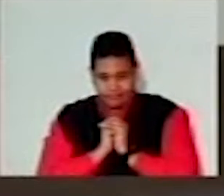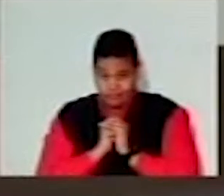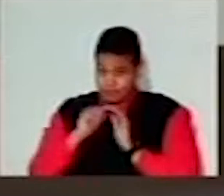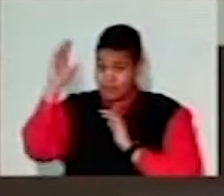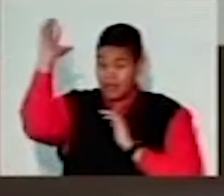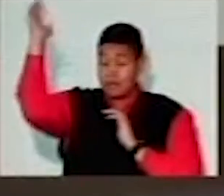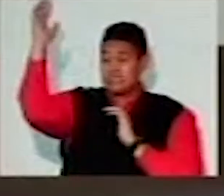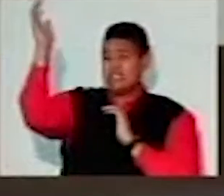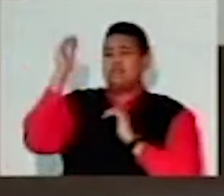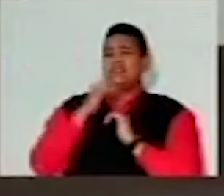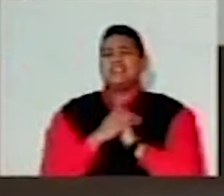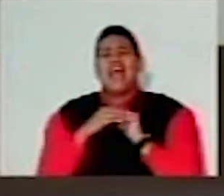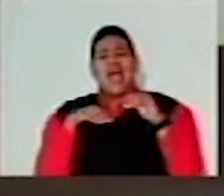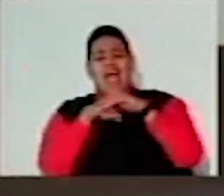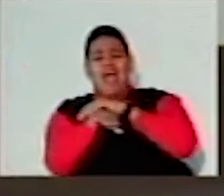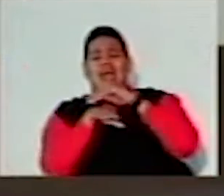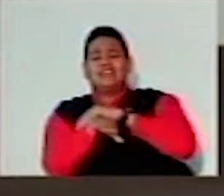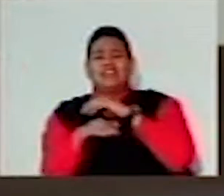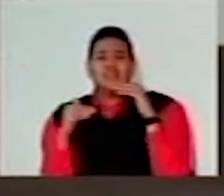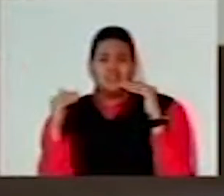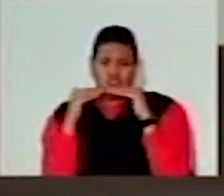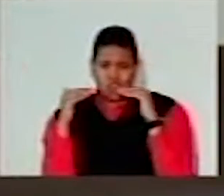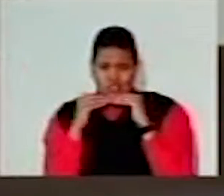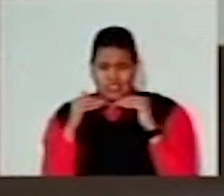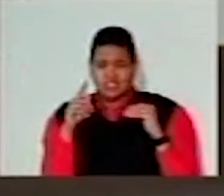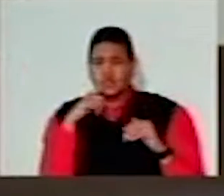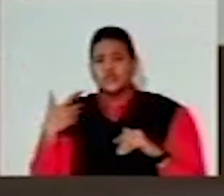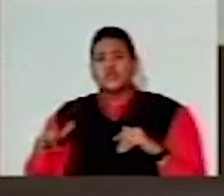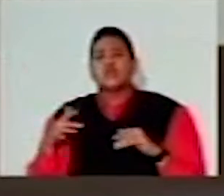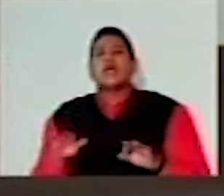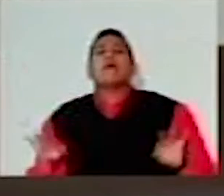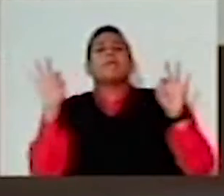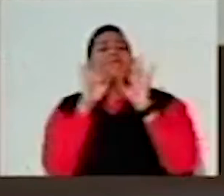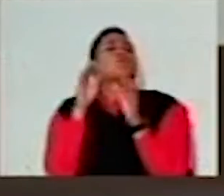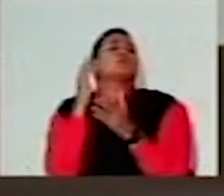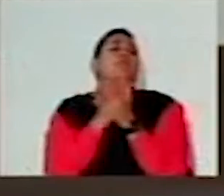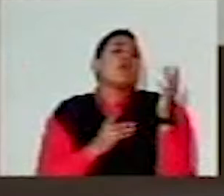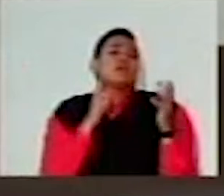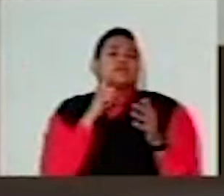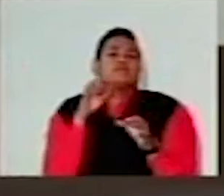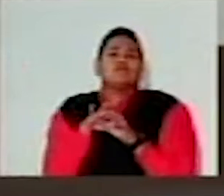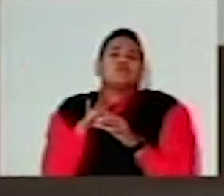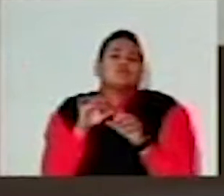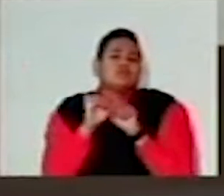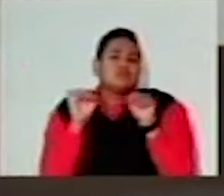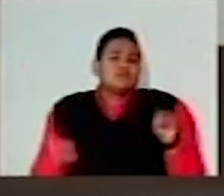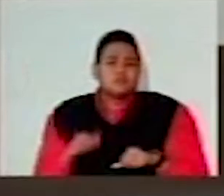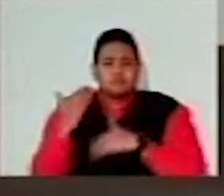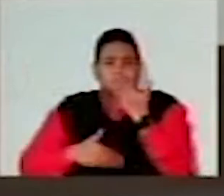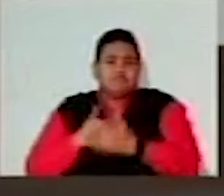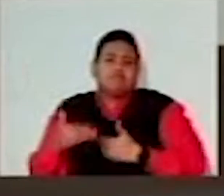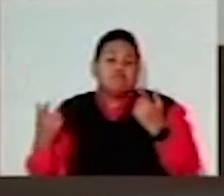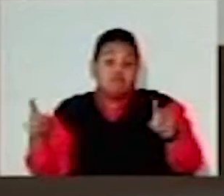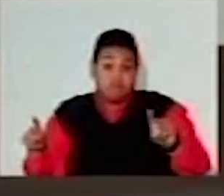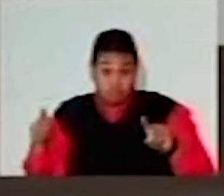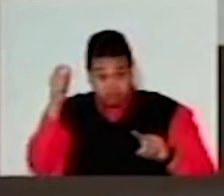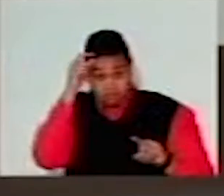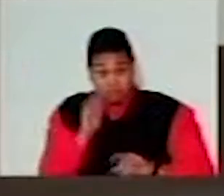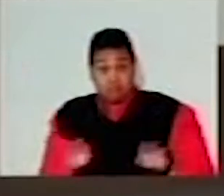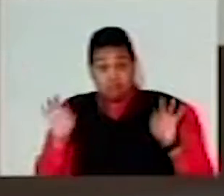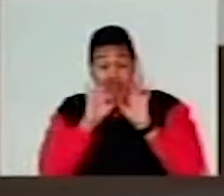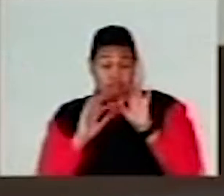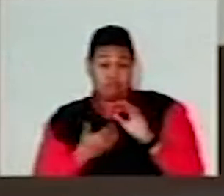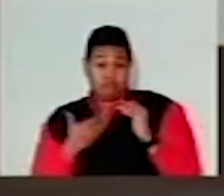Mr. Speaker, access to justice is a critical feature of democracies. It is important that our